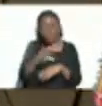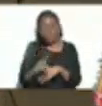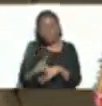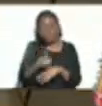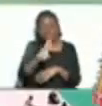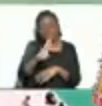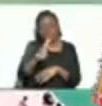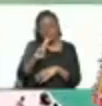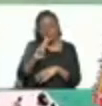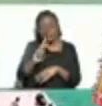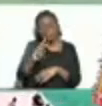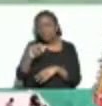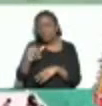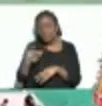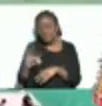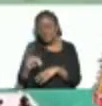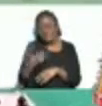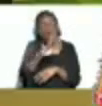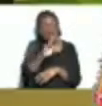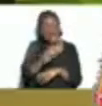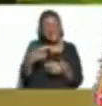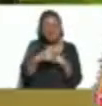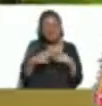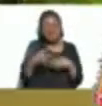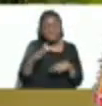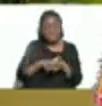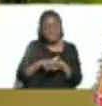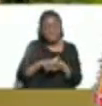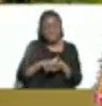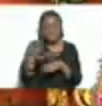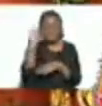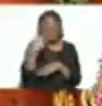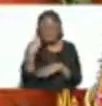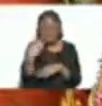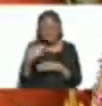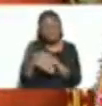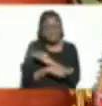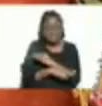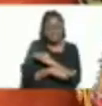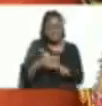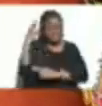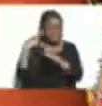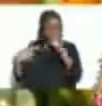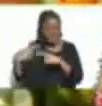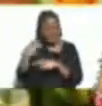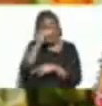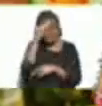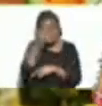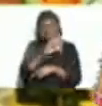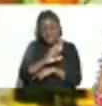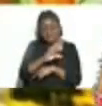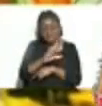on the most beautiful stretch of beach in Cable Beach, to the historic Great Cliff that appeals to so